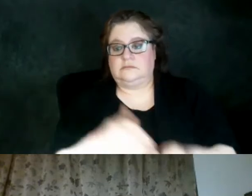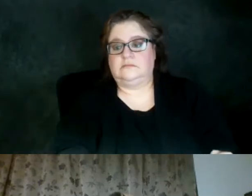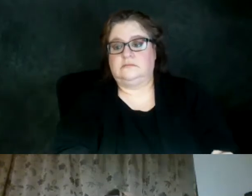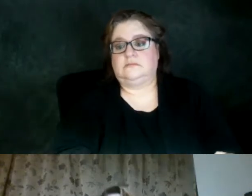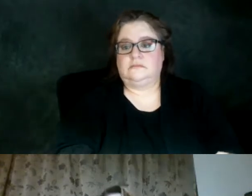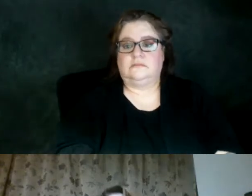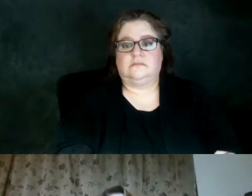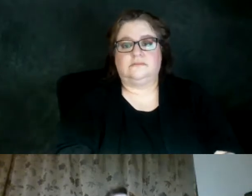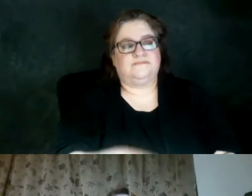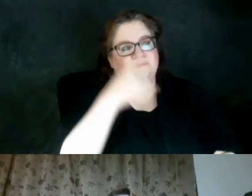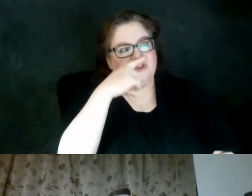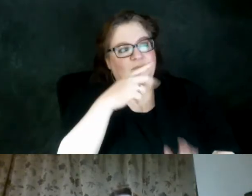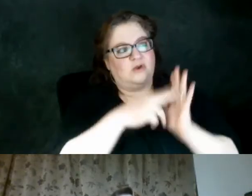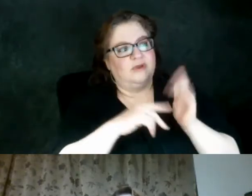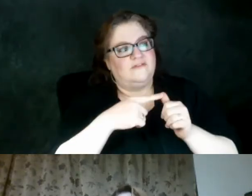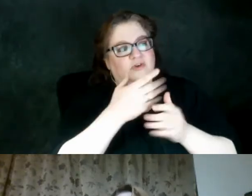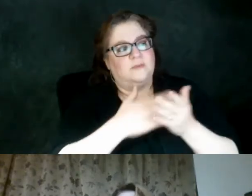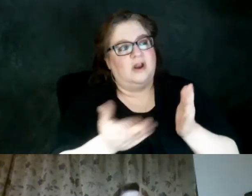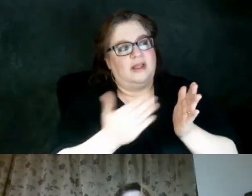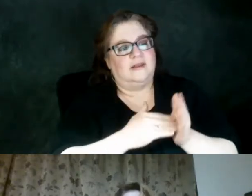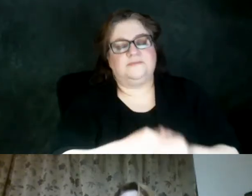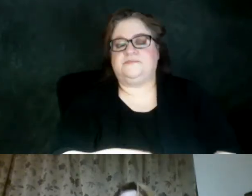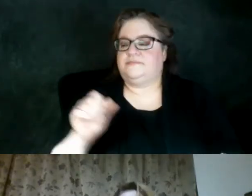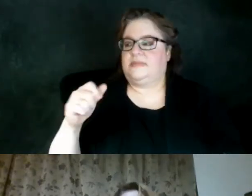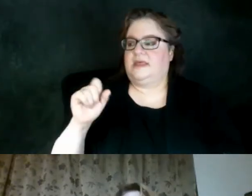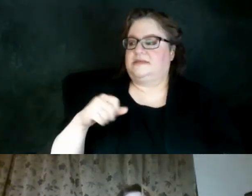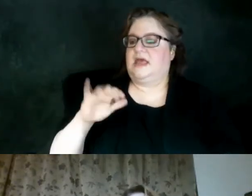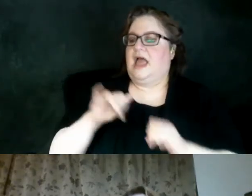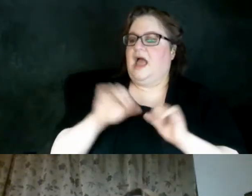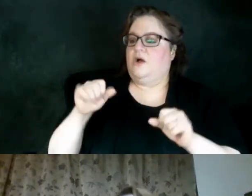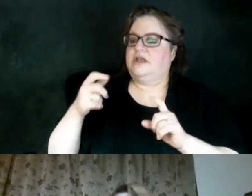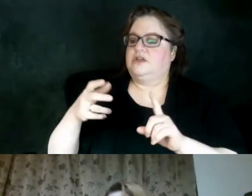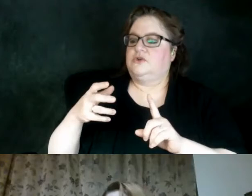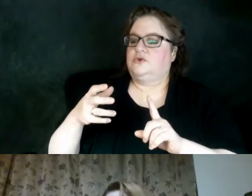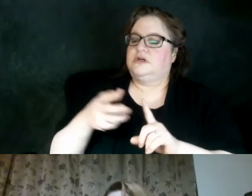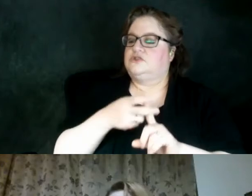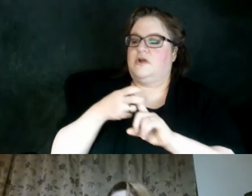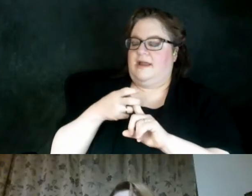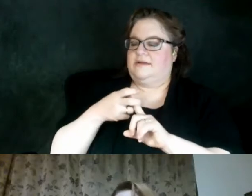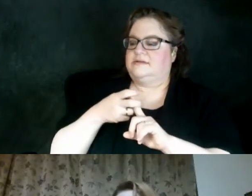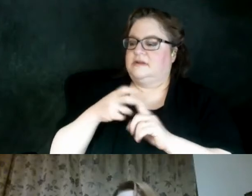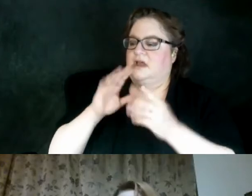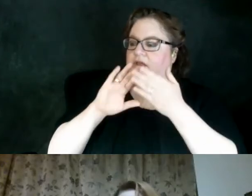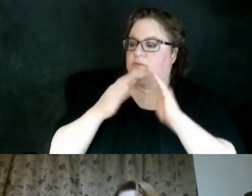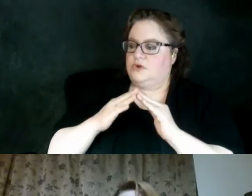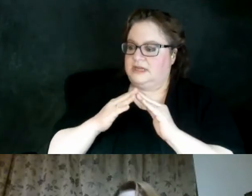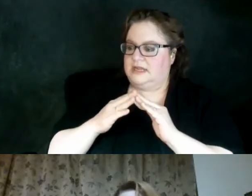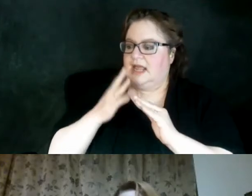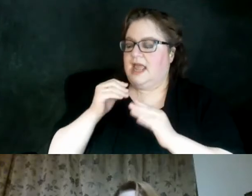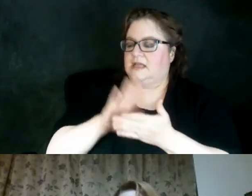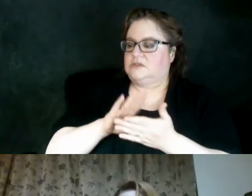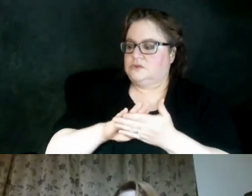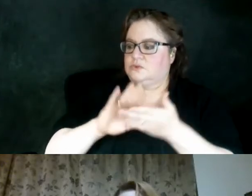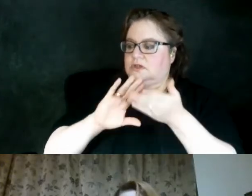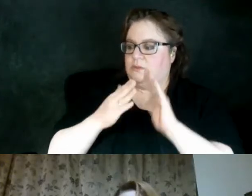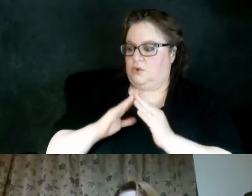Can you read the first part one more time? Yes. How can you attract a community and school